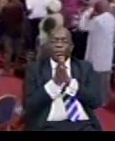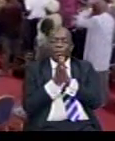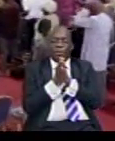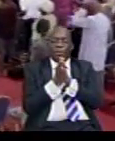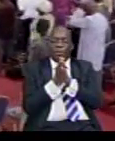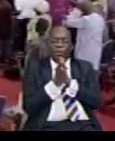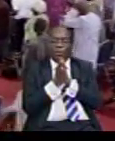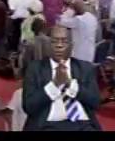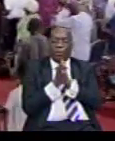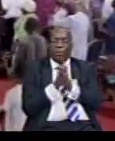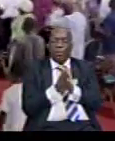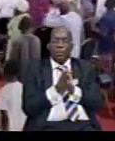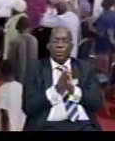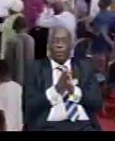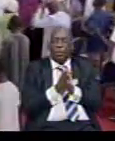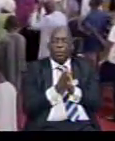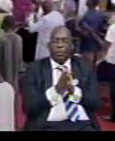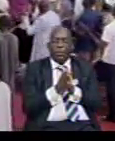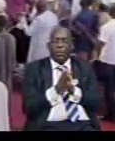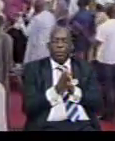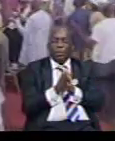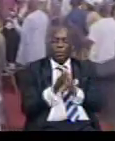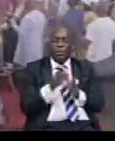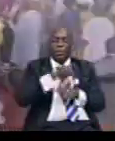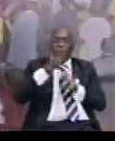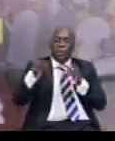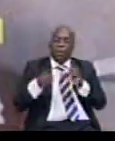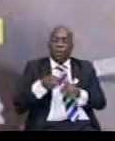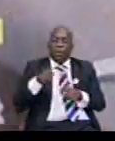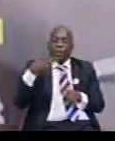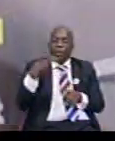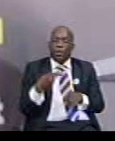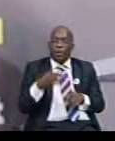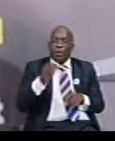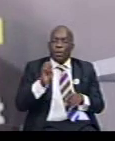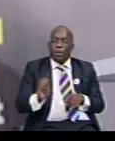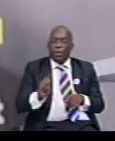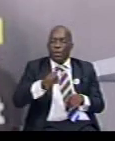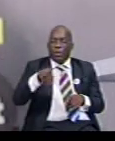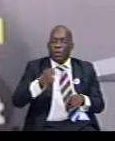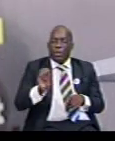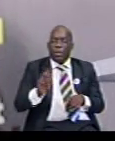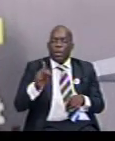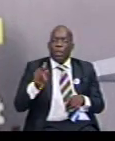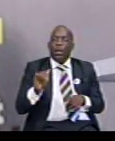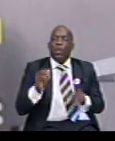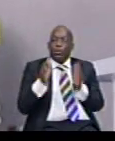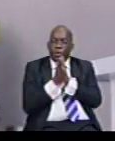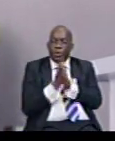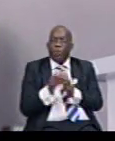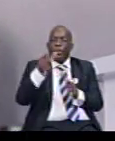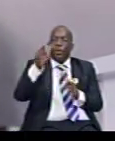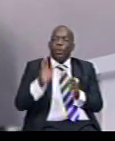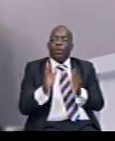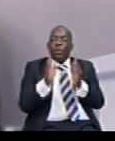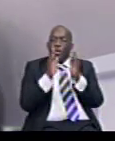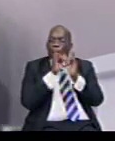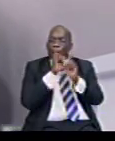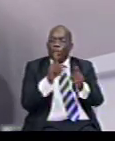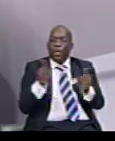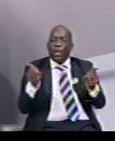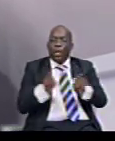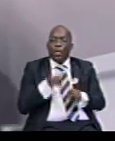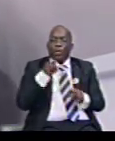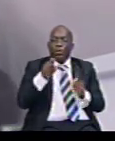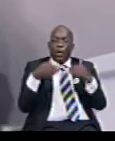When Ezekiah prayed, God answered. As you have prayed, God